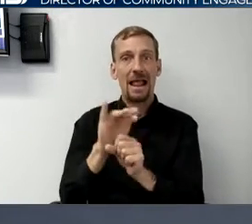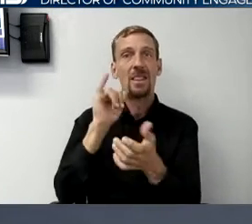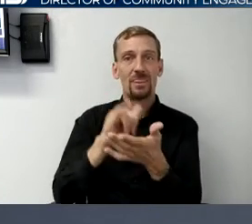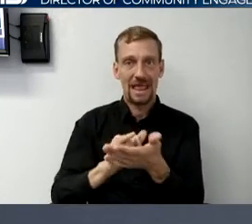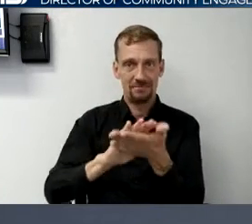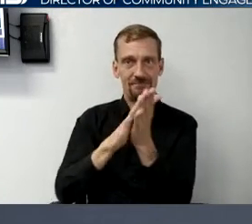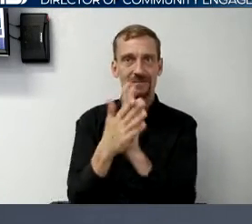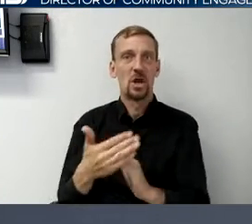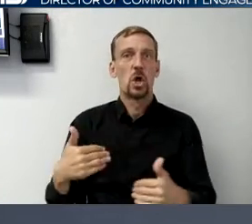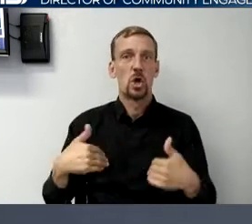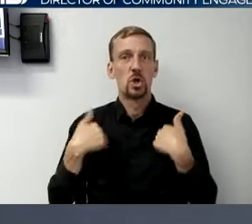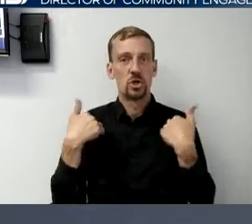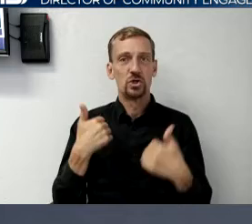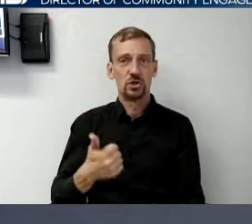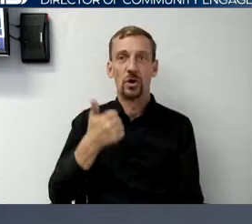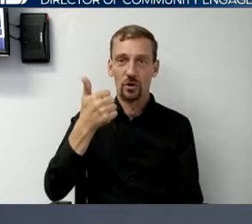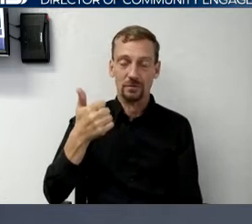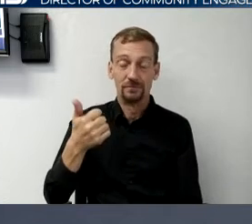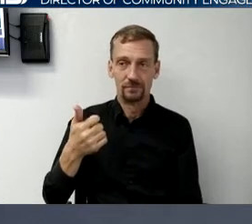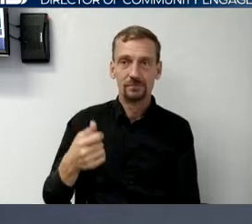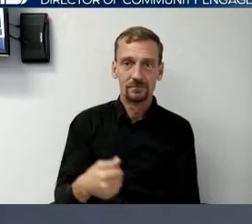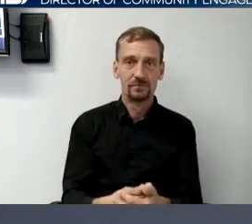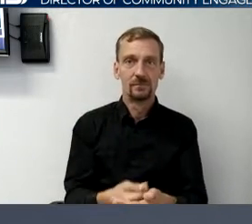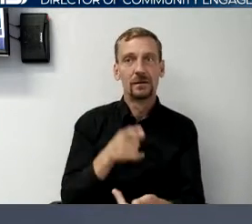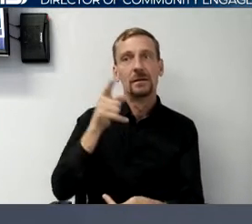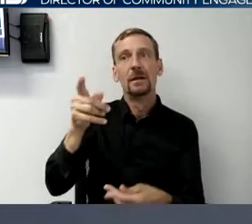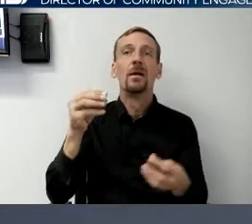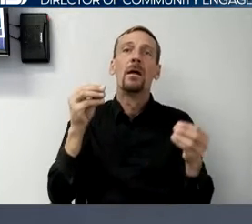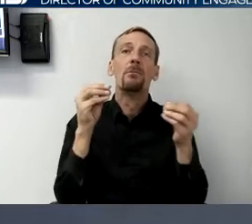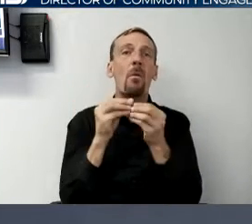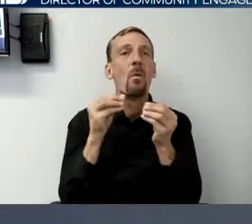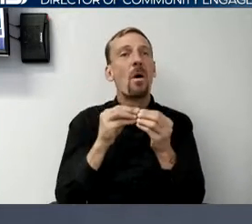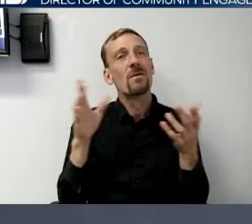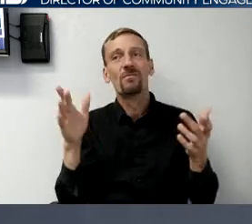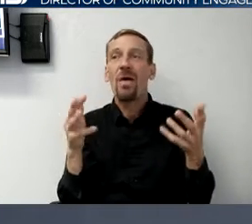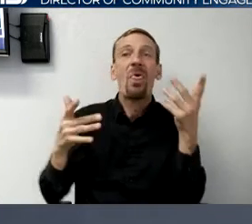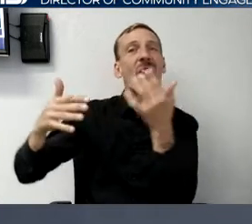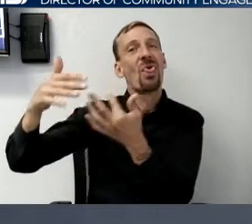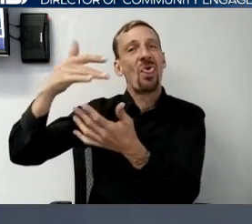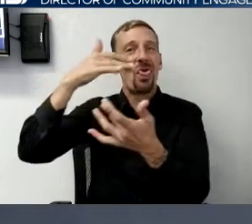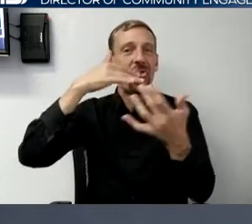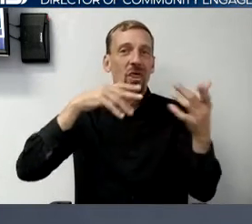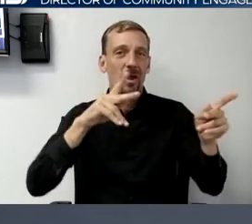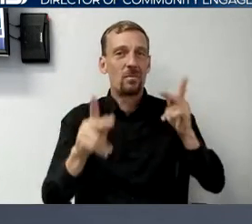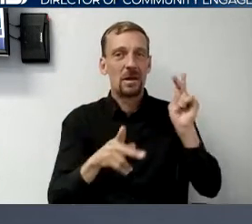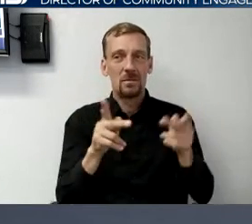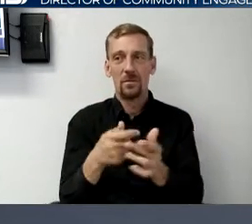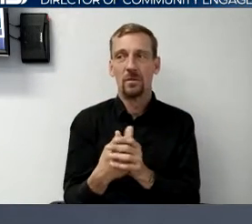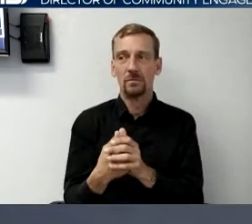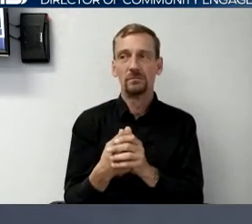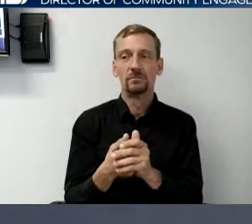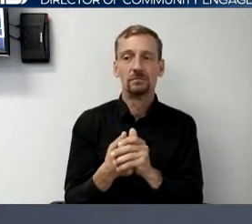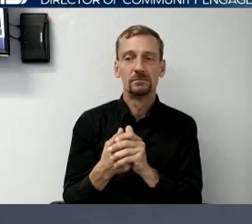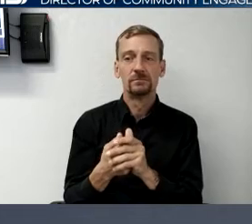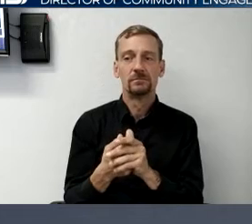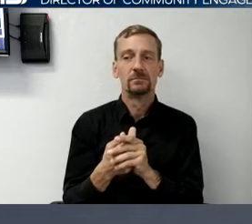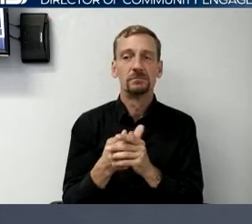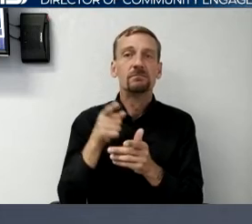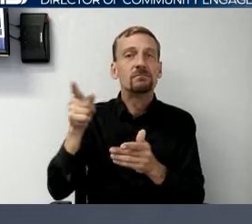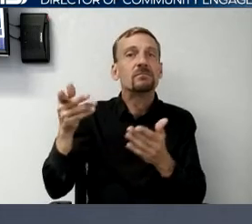younger. And I've said they tend to be the more social. They're probably